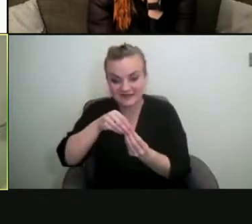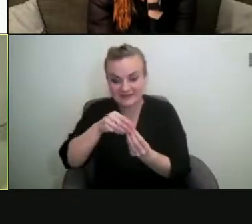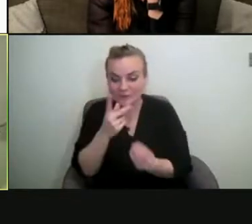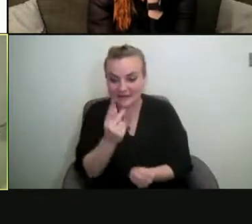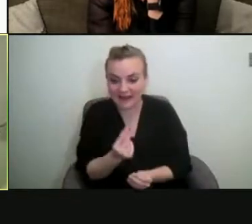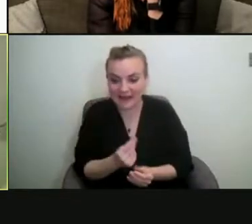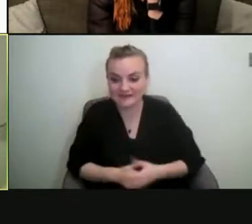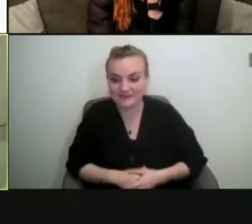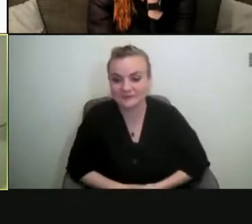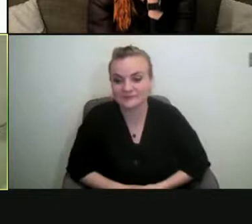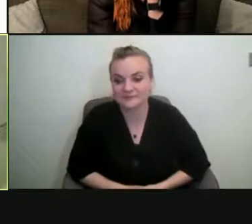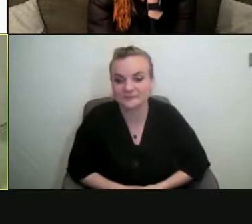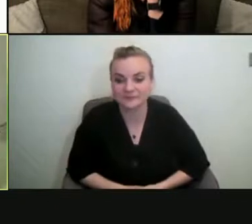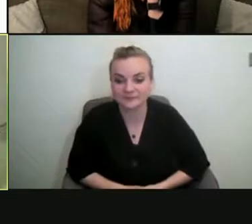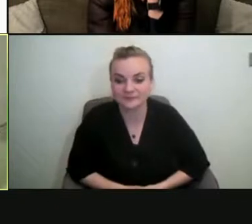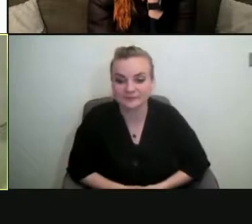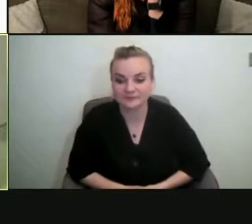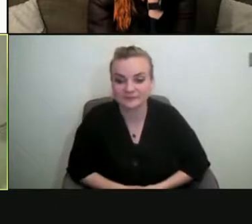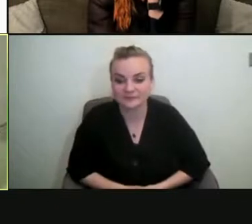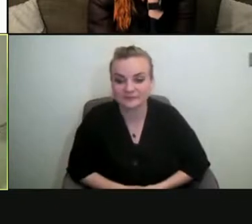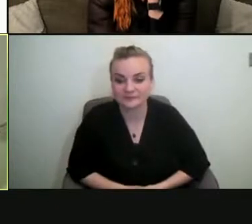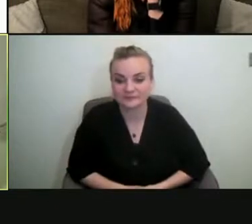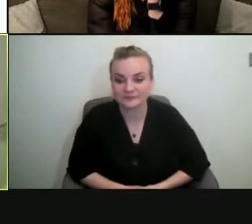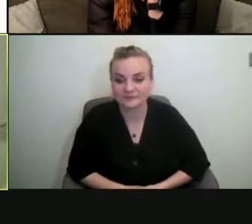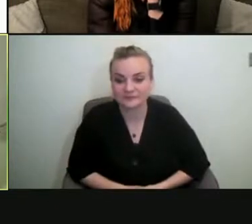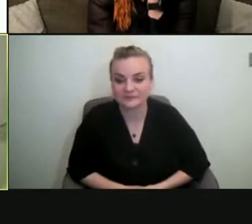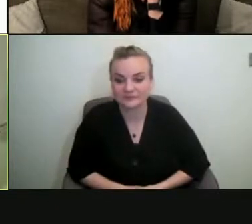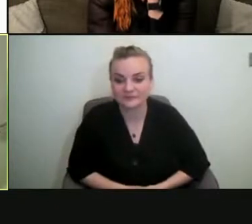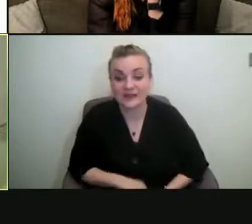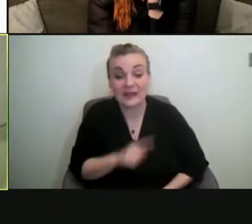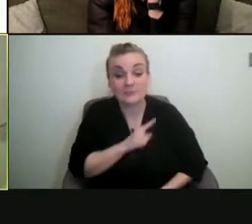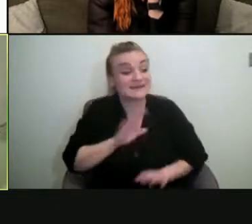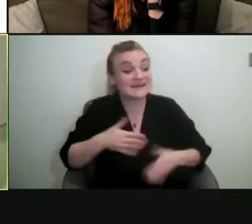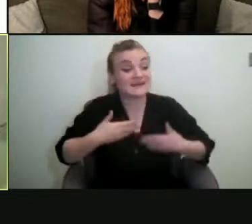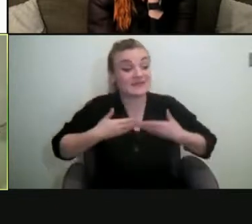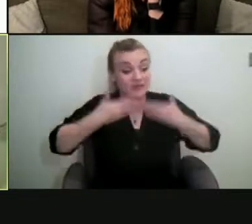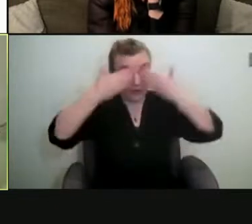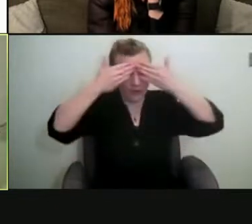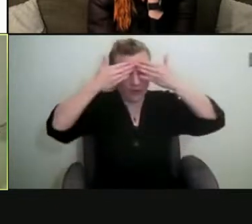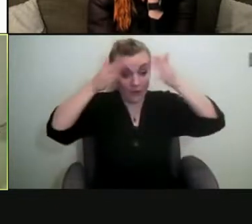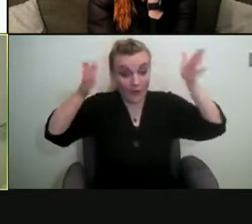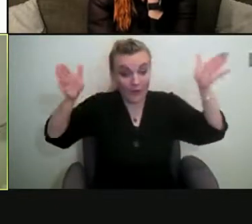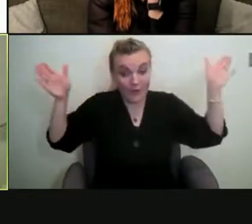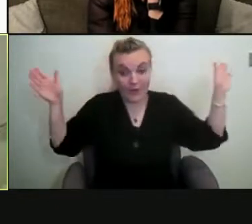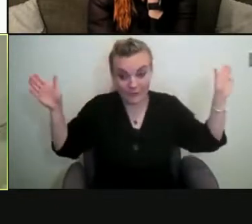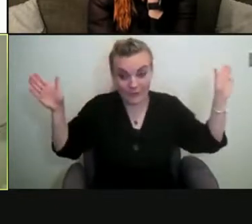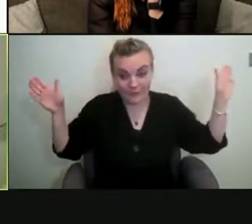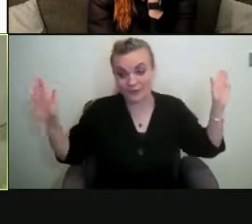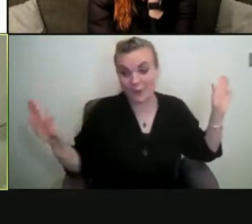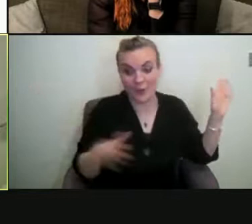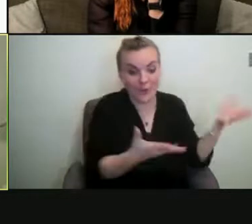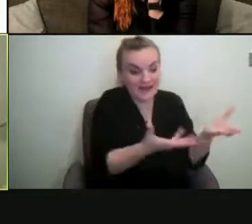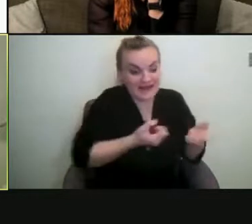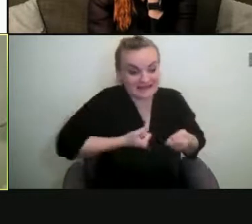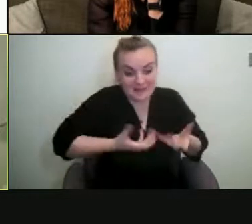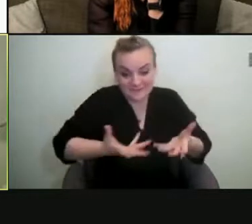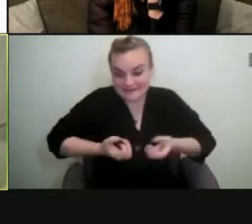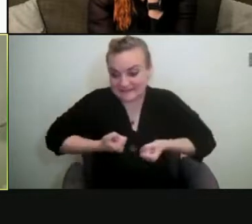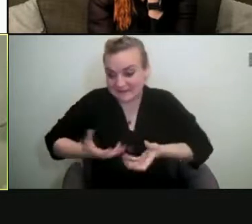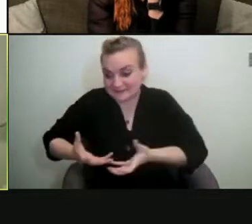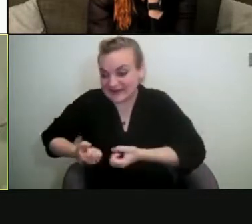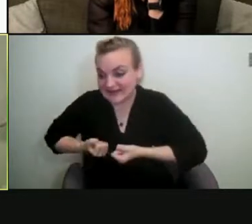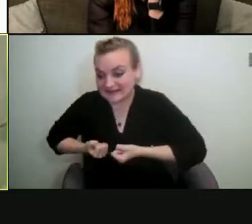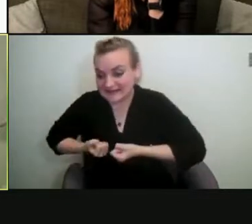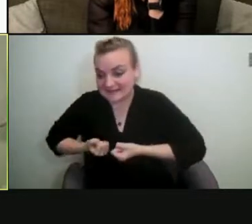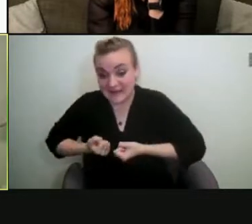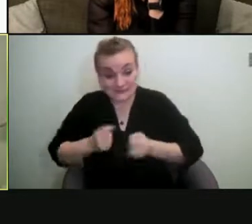interesting when the universe is open for all the people, for people with